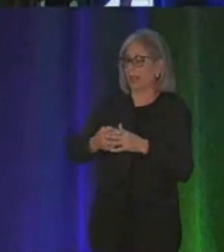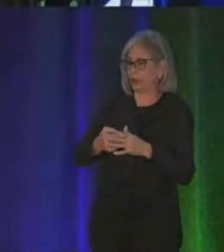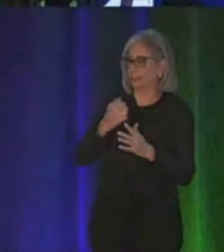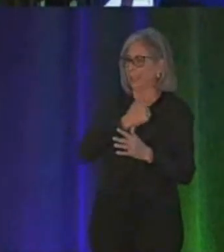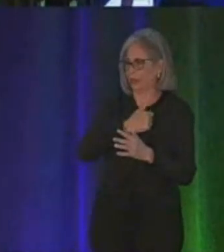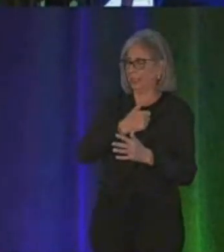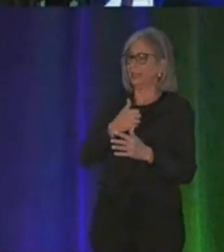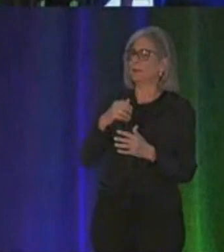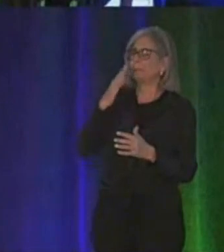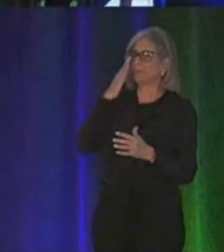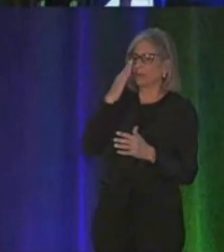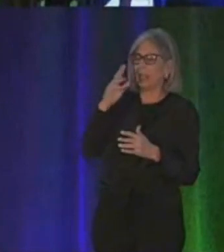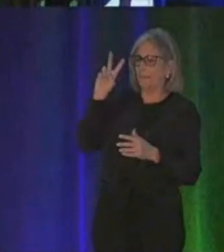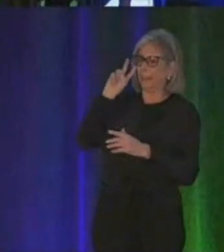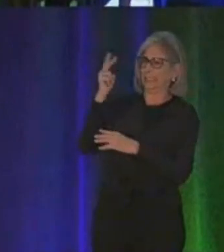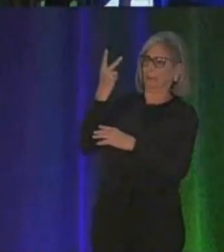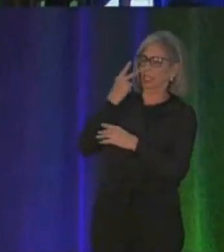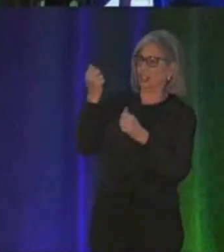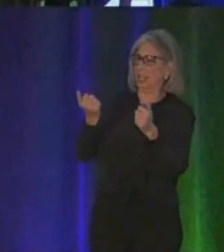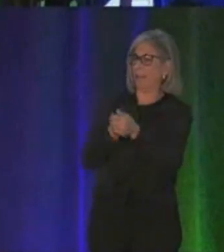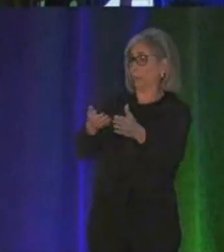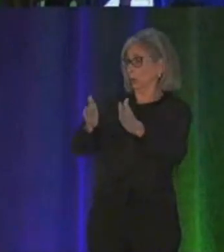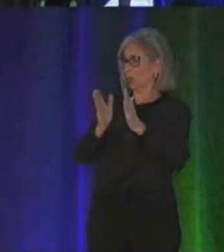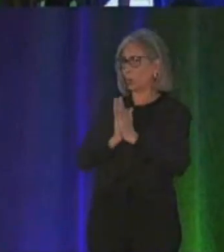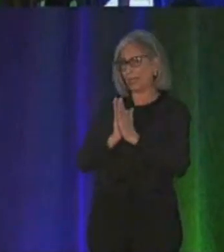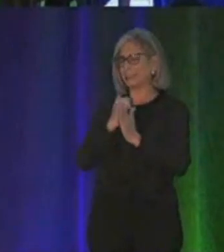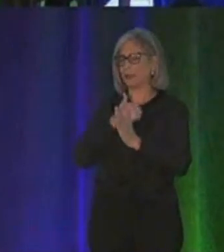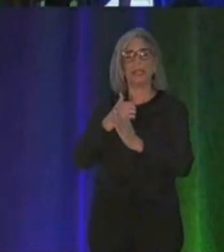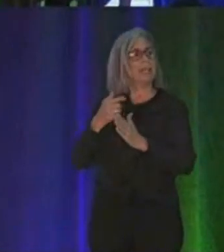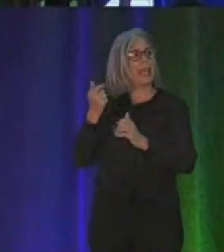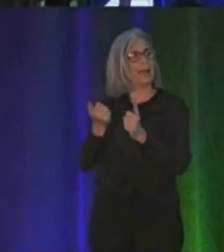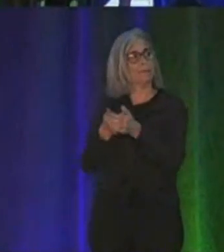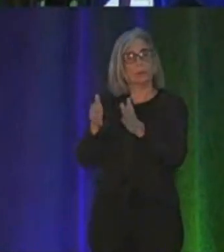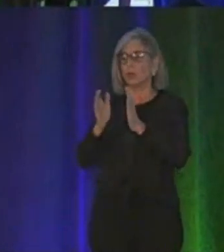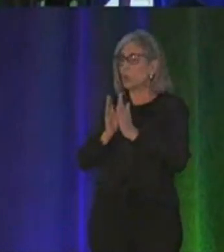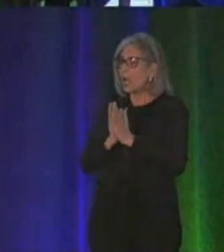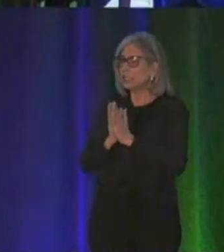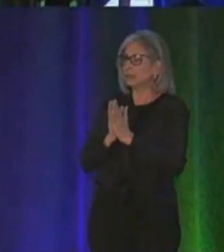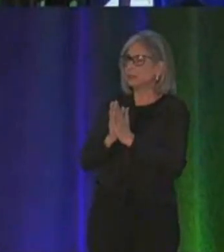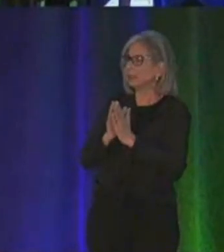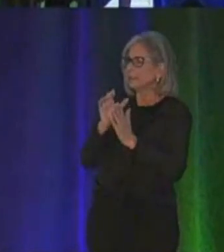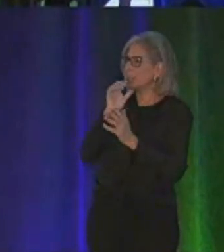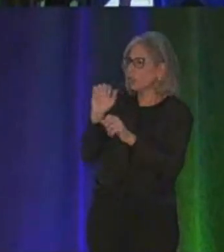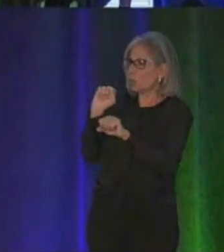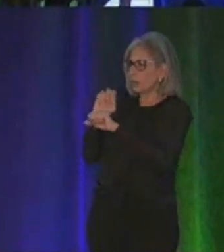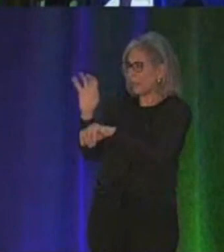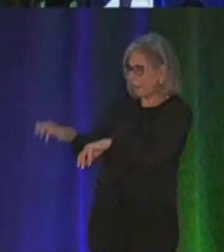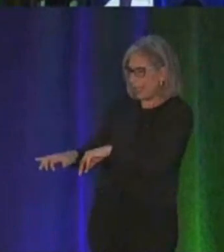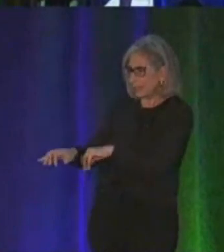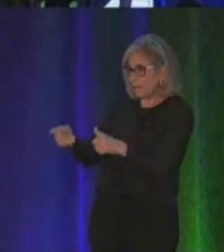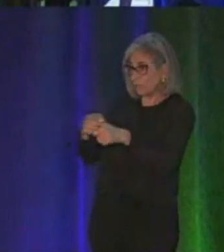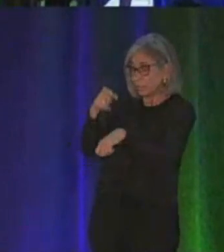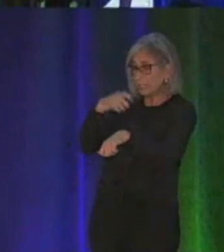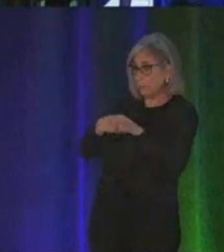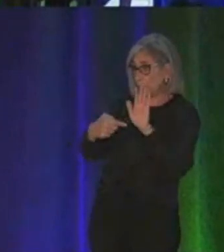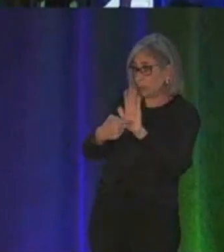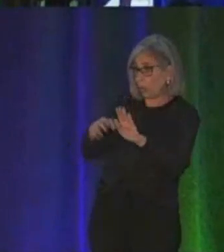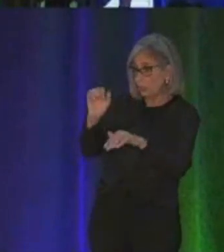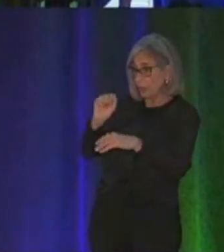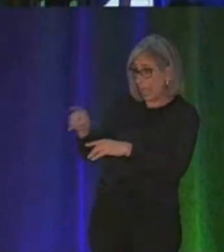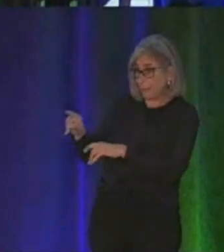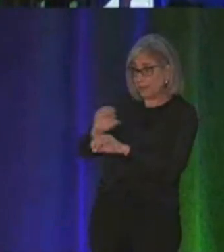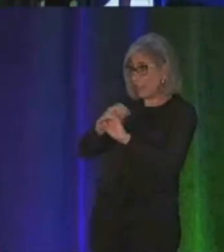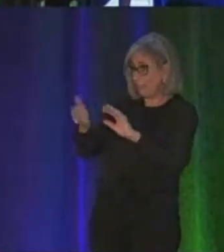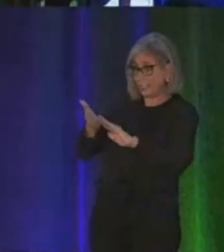there's some misconceptions that every single request causes a cold start. It's not exactly how it works. The first time you deploy your app, nothing is